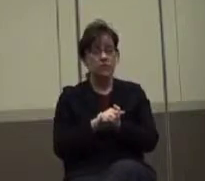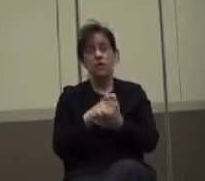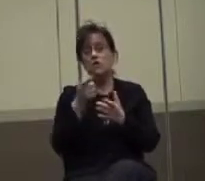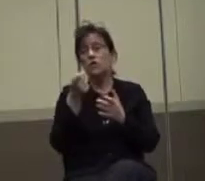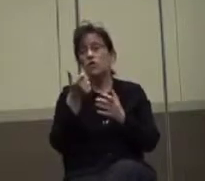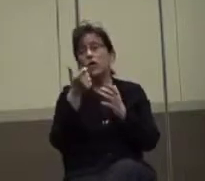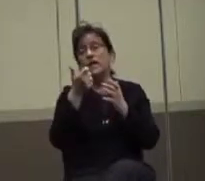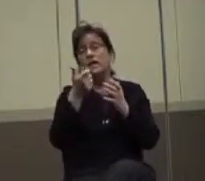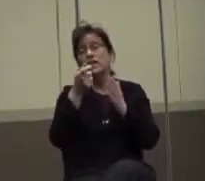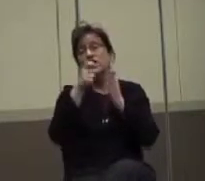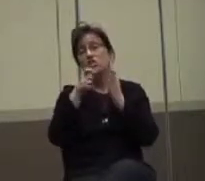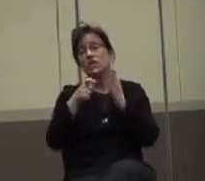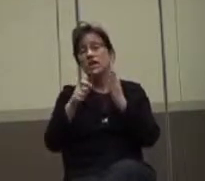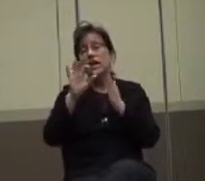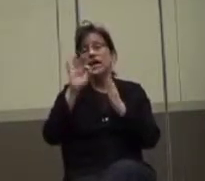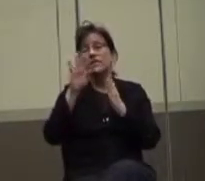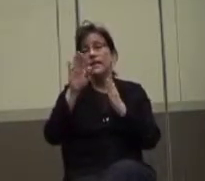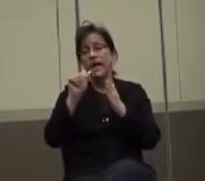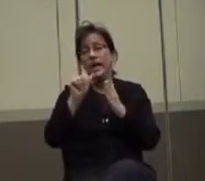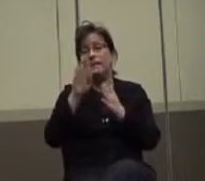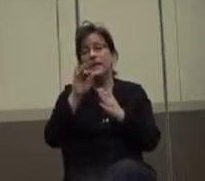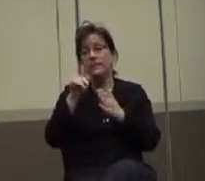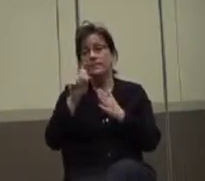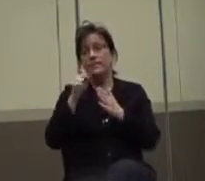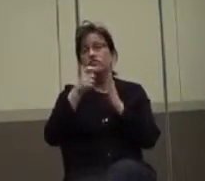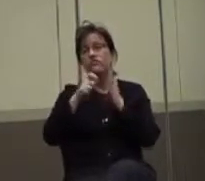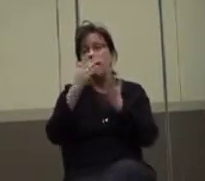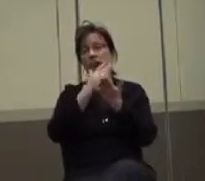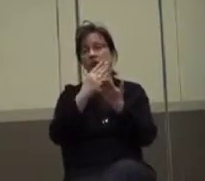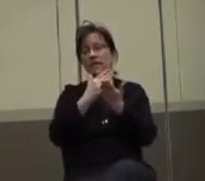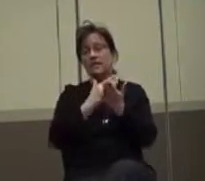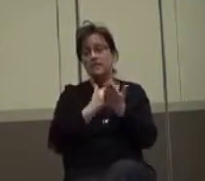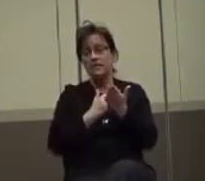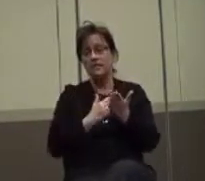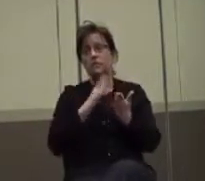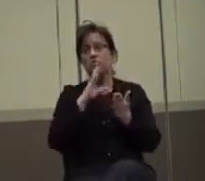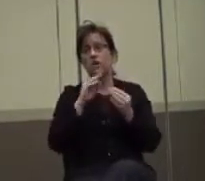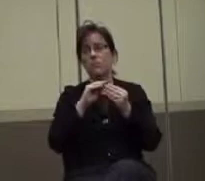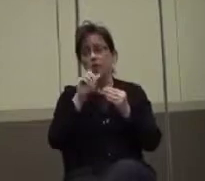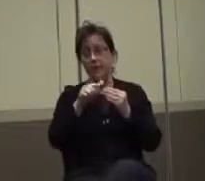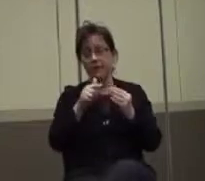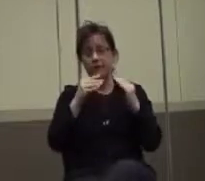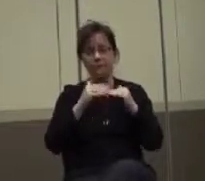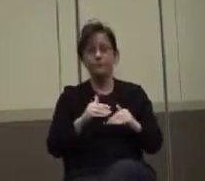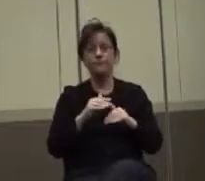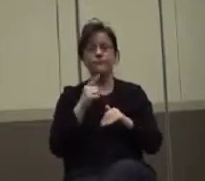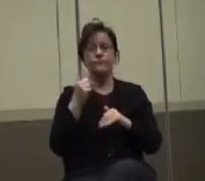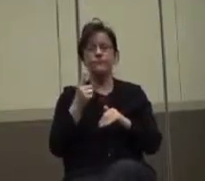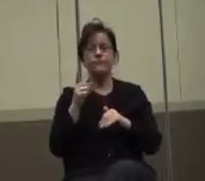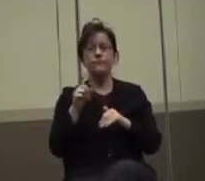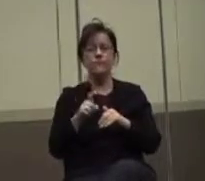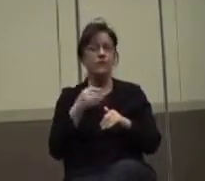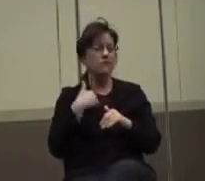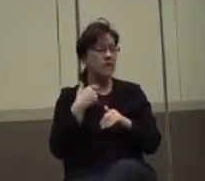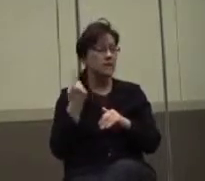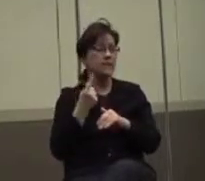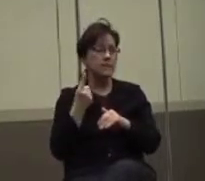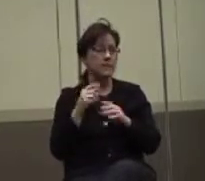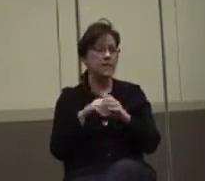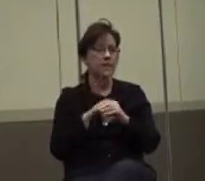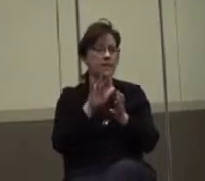BIPs. We'll talk about that later today. The next ones, you're going to have something in this middle